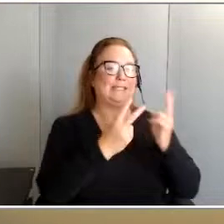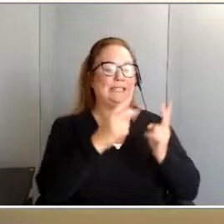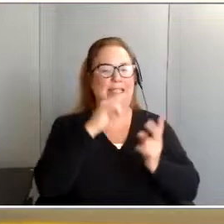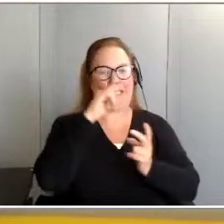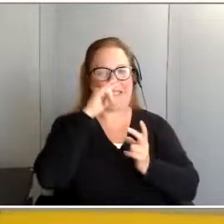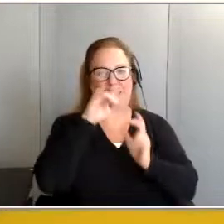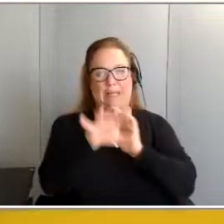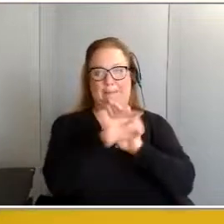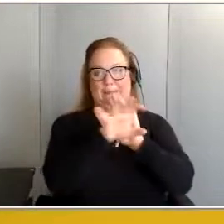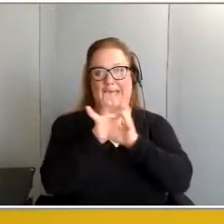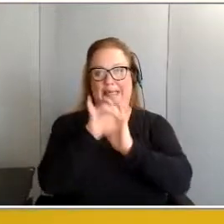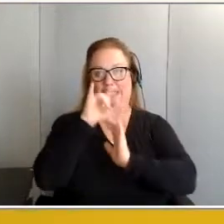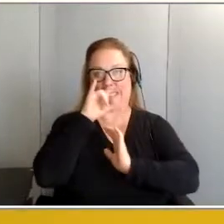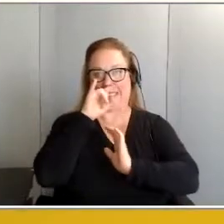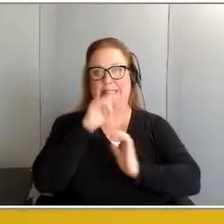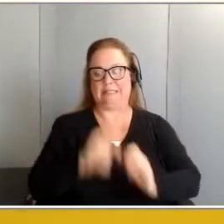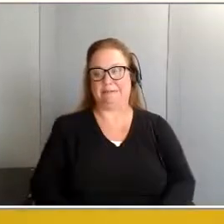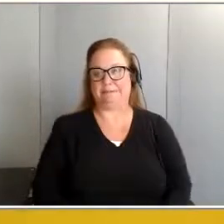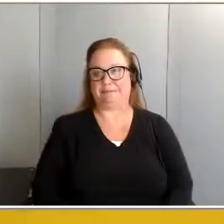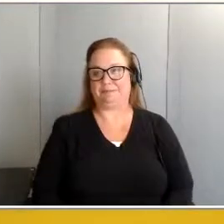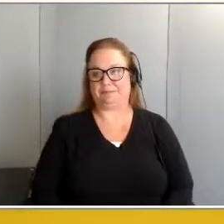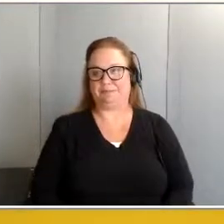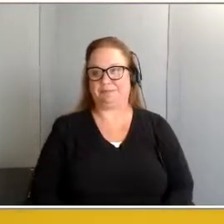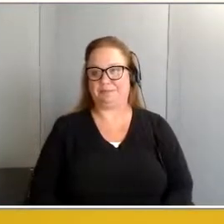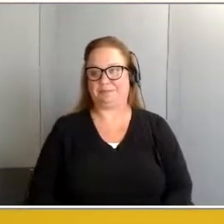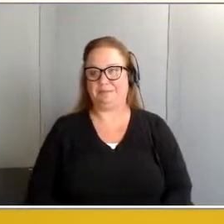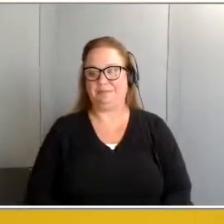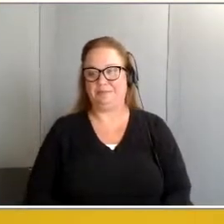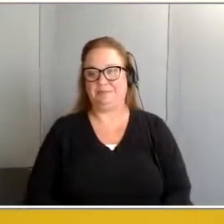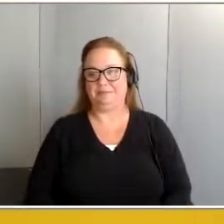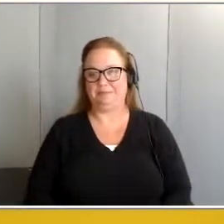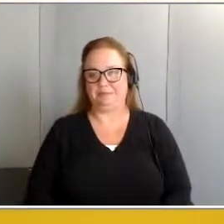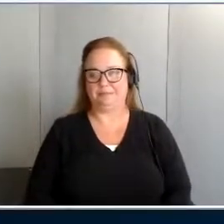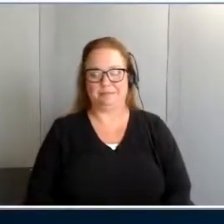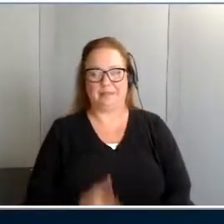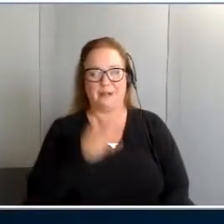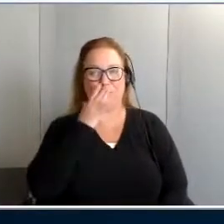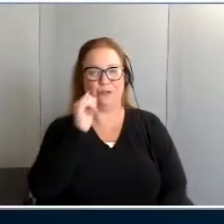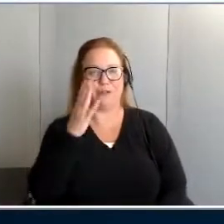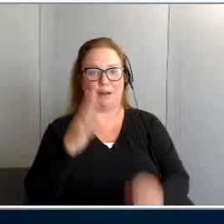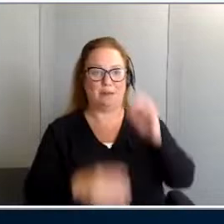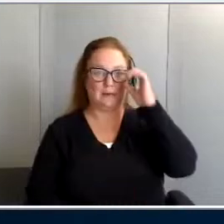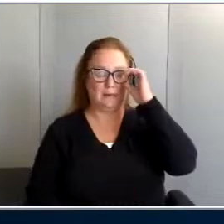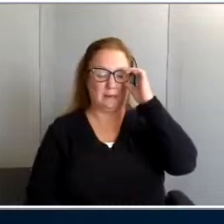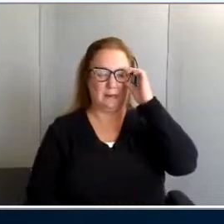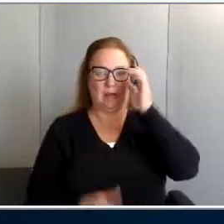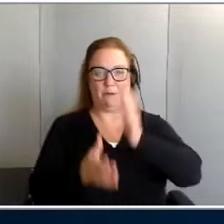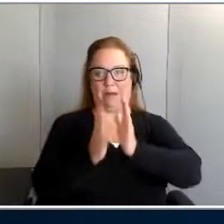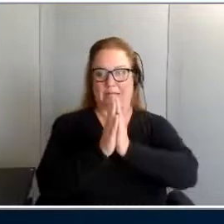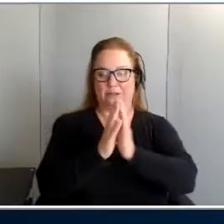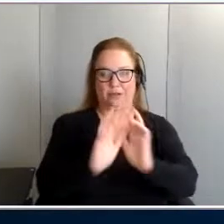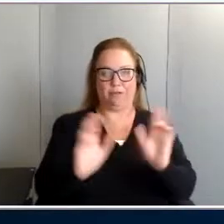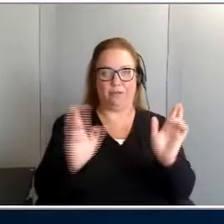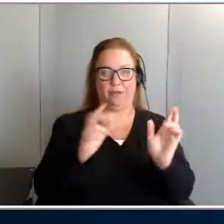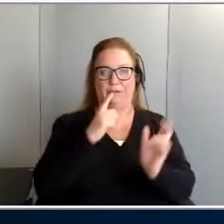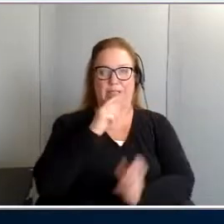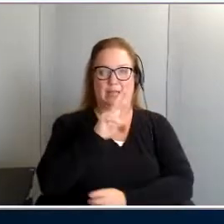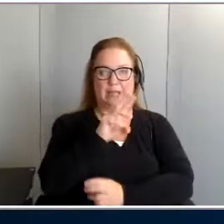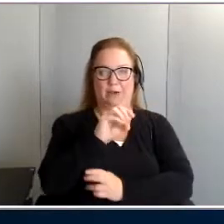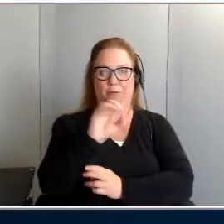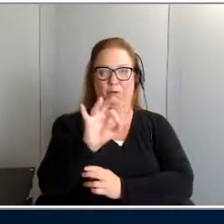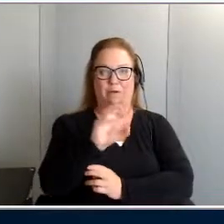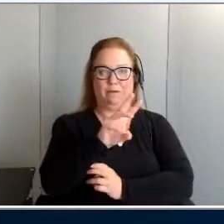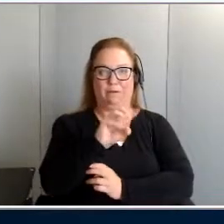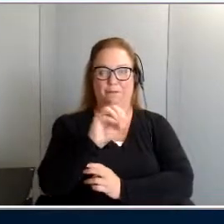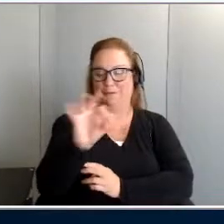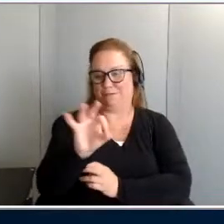go out and make those kids happy. I love that. I was going to ask you. She does a great job. I was going to ask you how you prep, and you said woof woof. That doesn't sound that